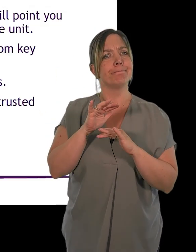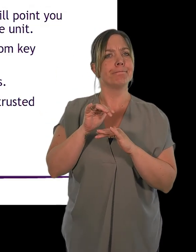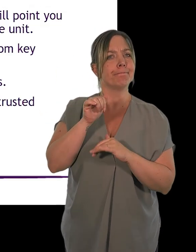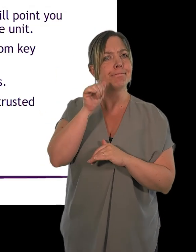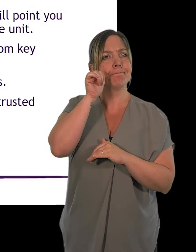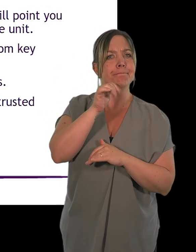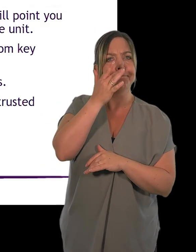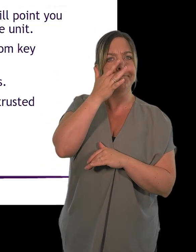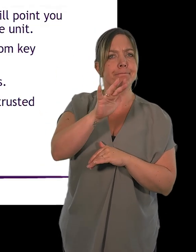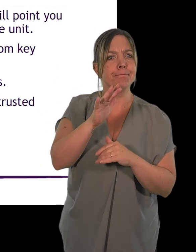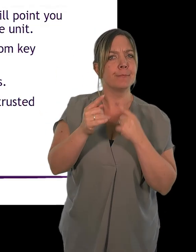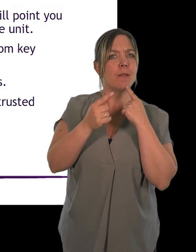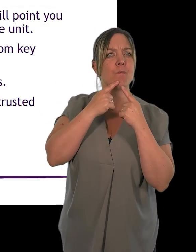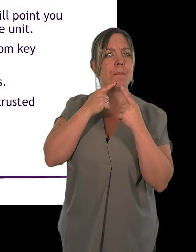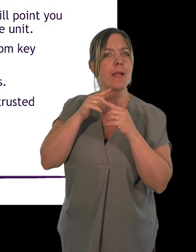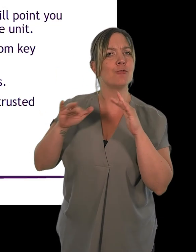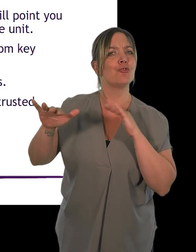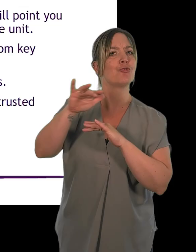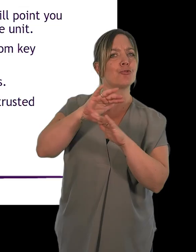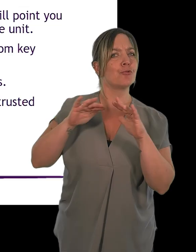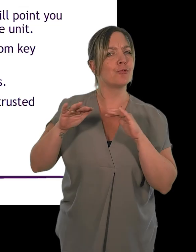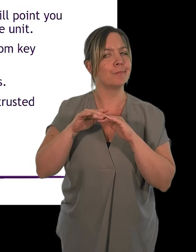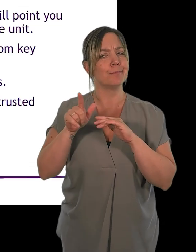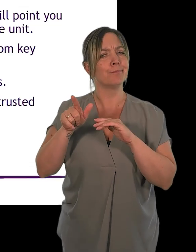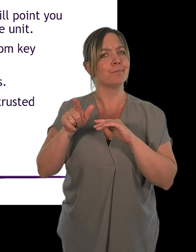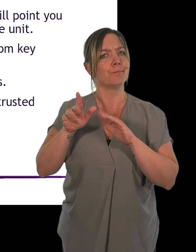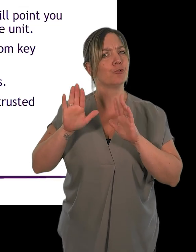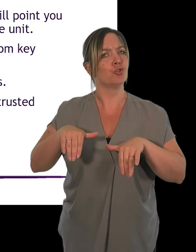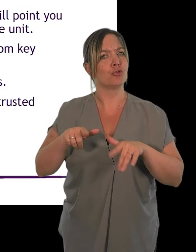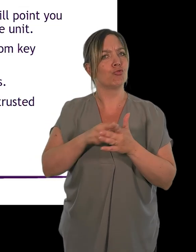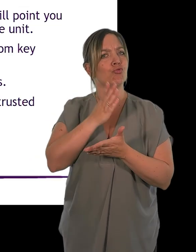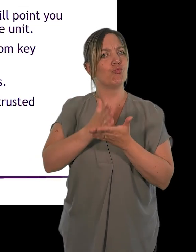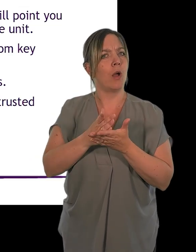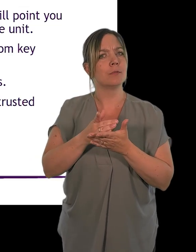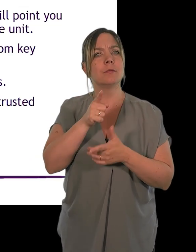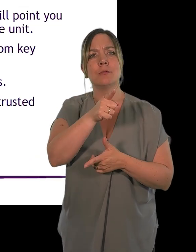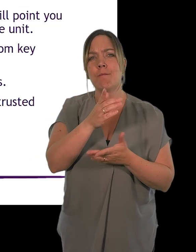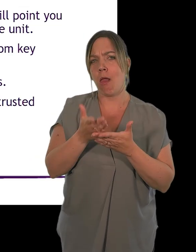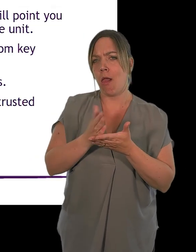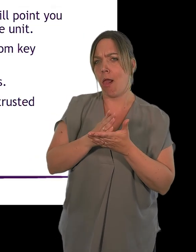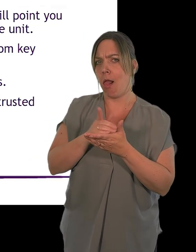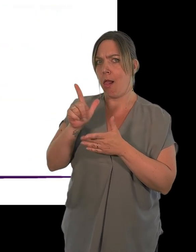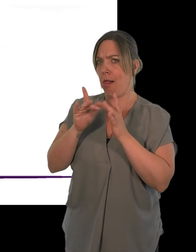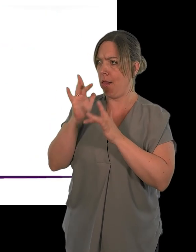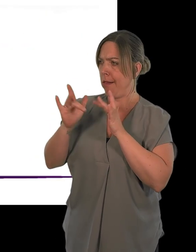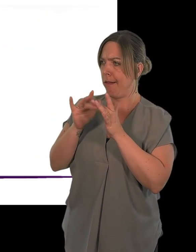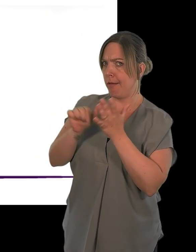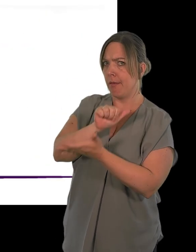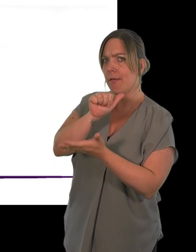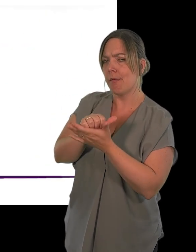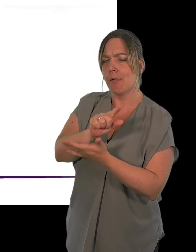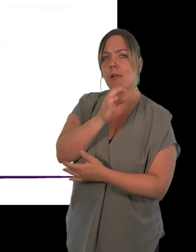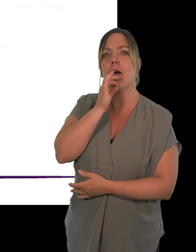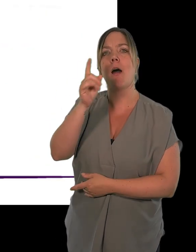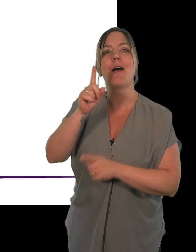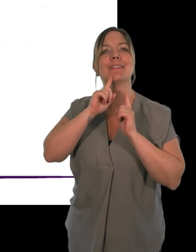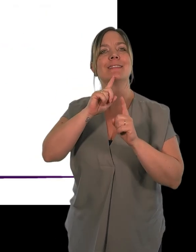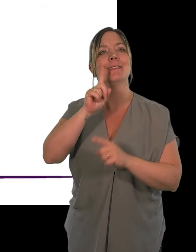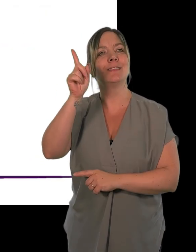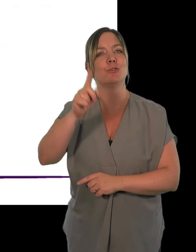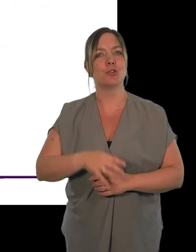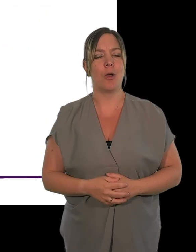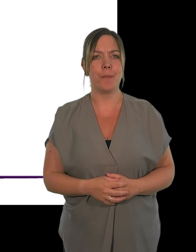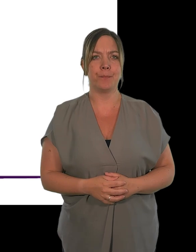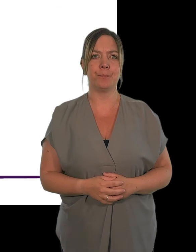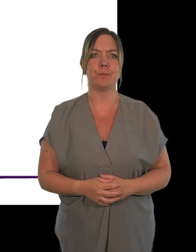that can't be trusted, but if you're not sure, please ask your tutor. The